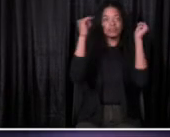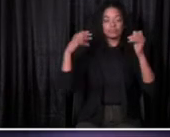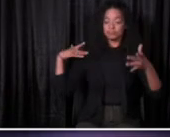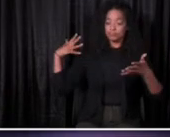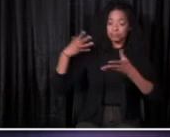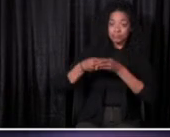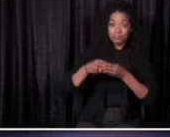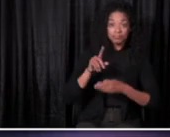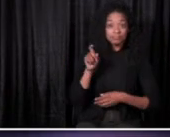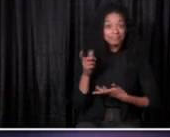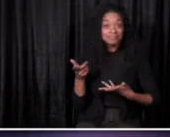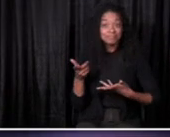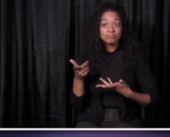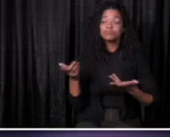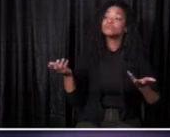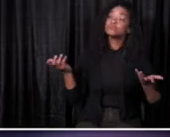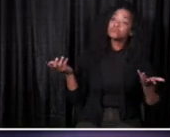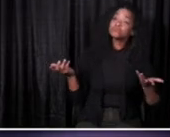that's been amazing.